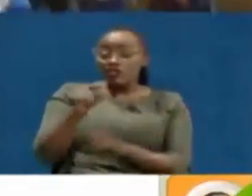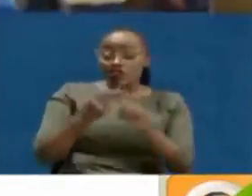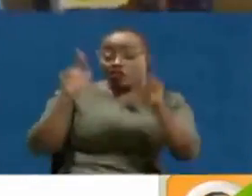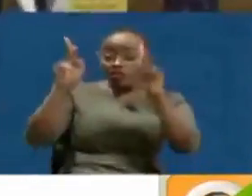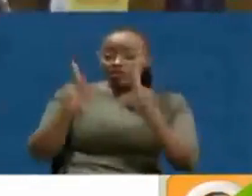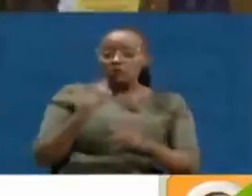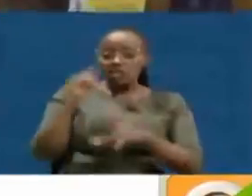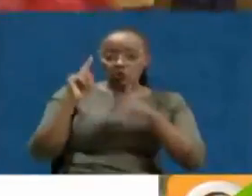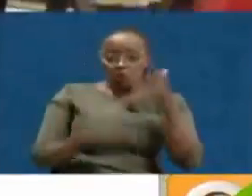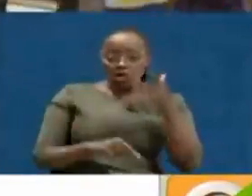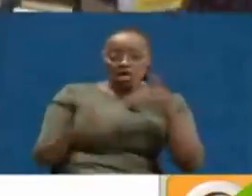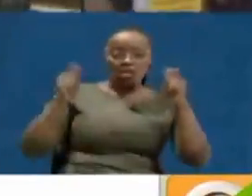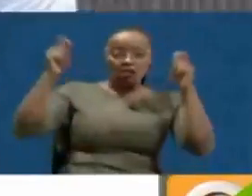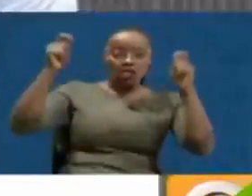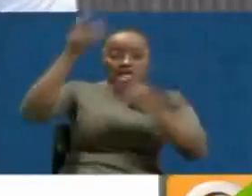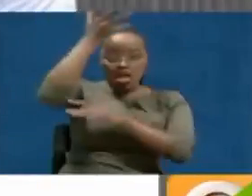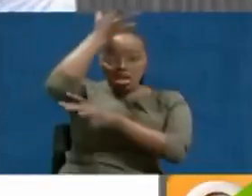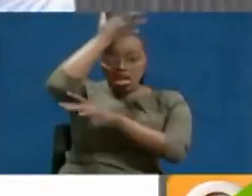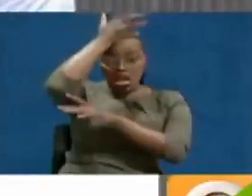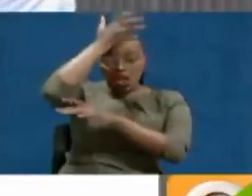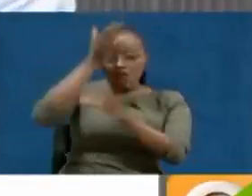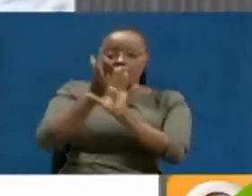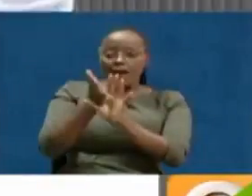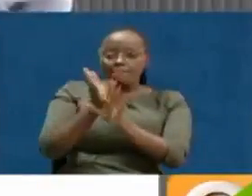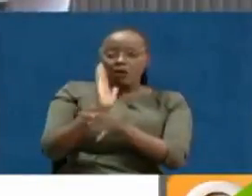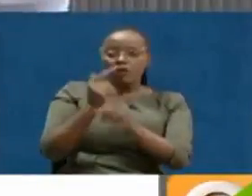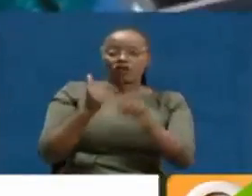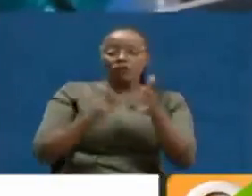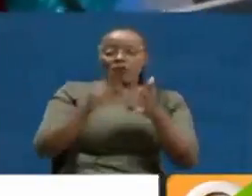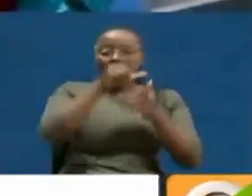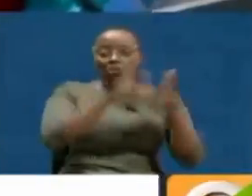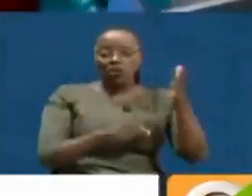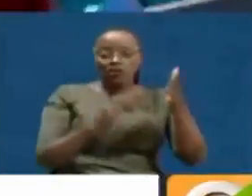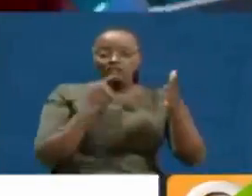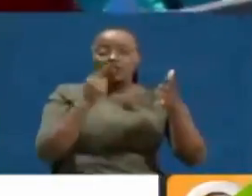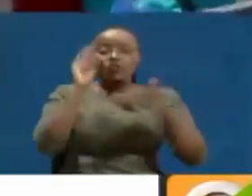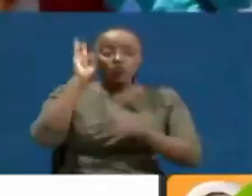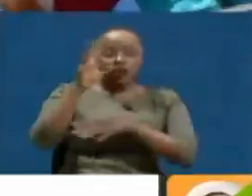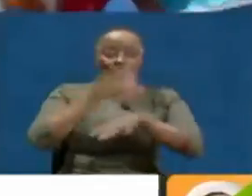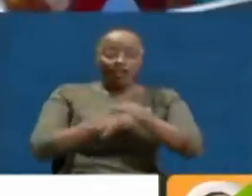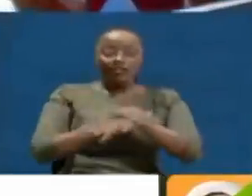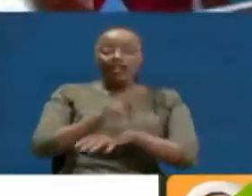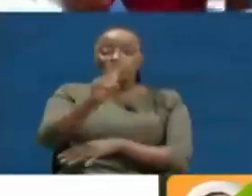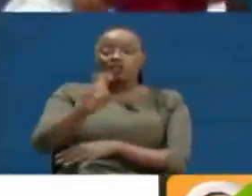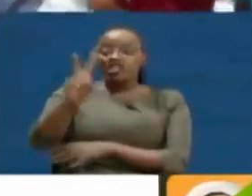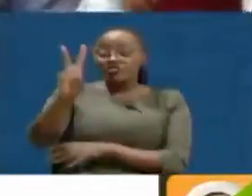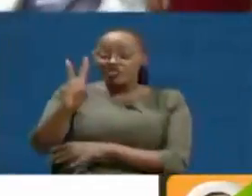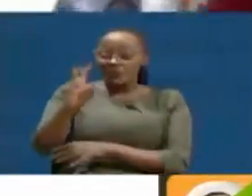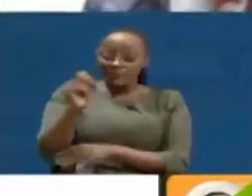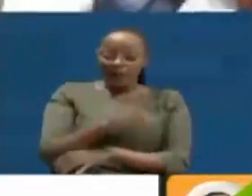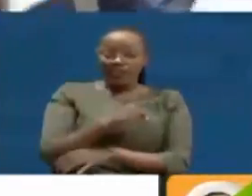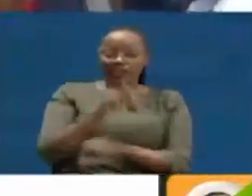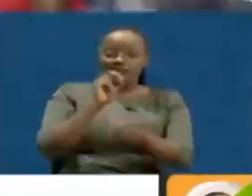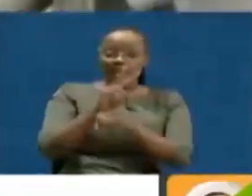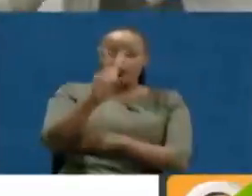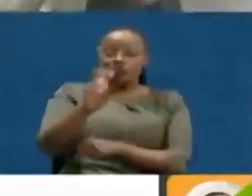Ganda, indicated that the striking nurses had been withdrawn from the payroll, vowing to recover December 2020 salaries, terming the